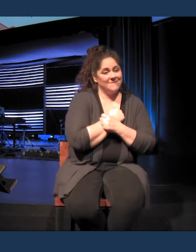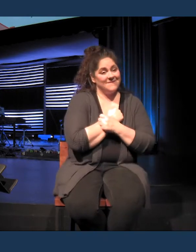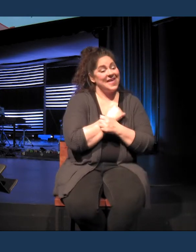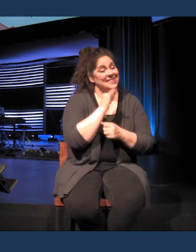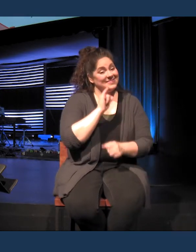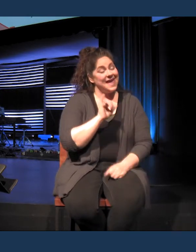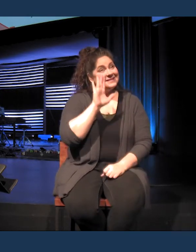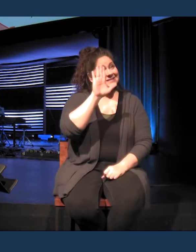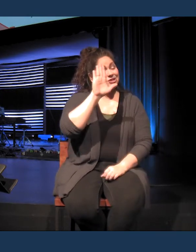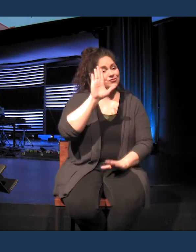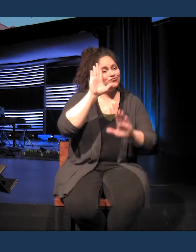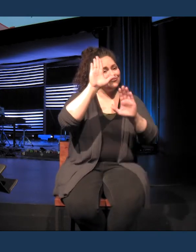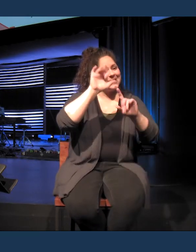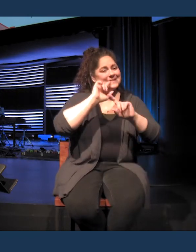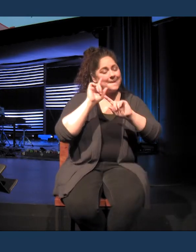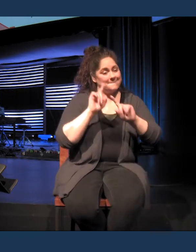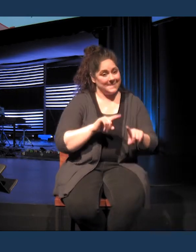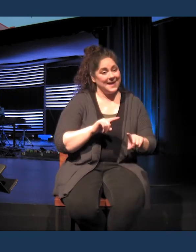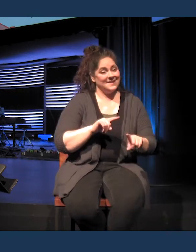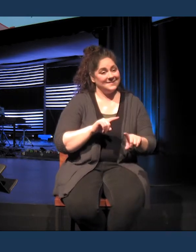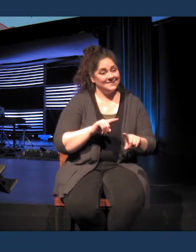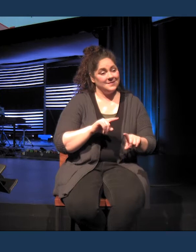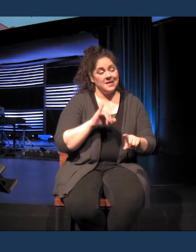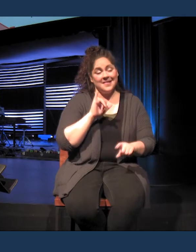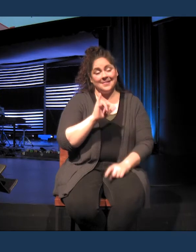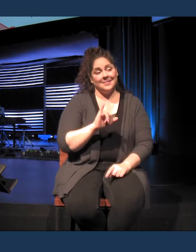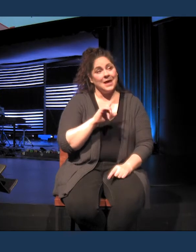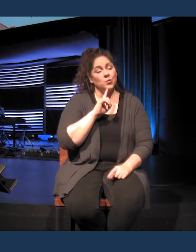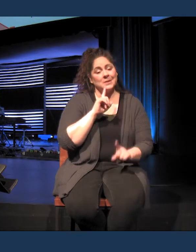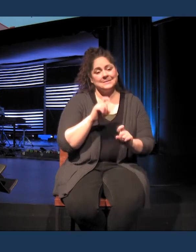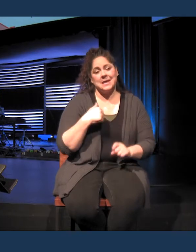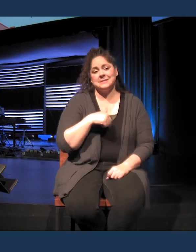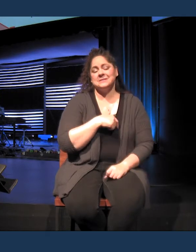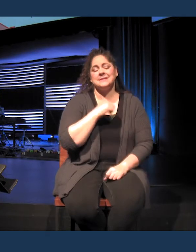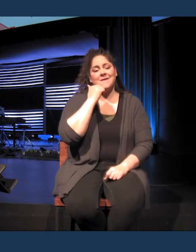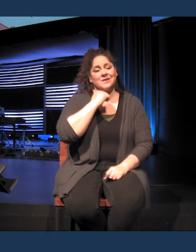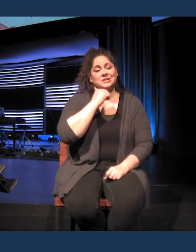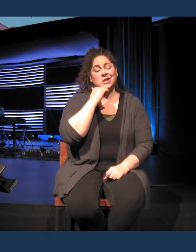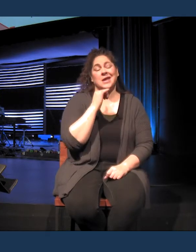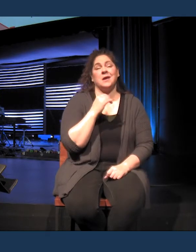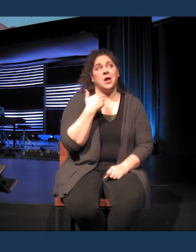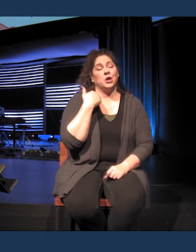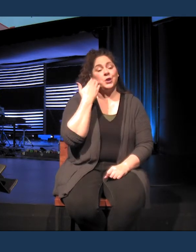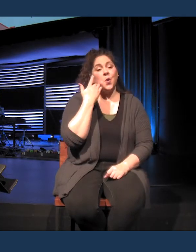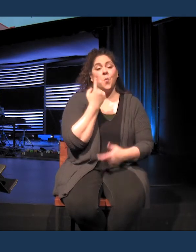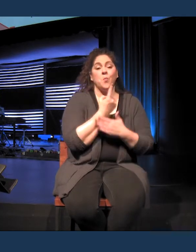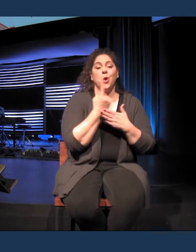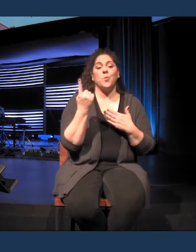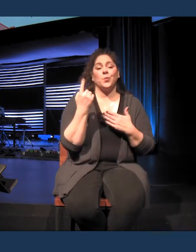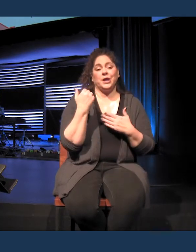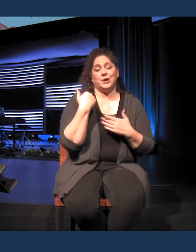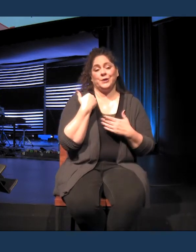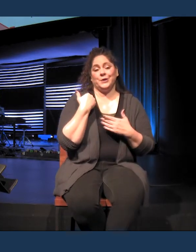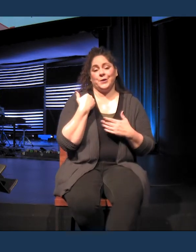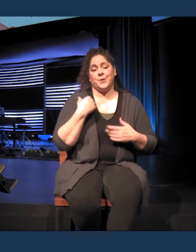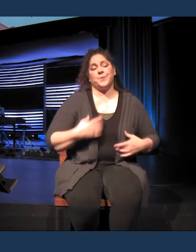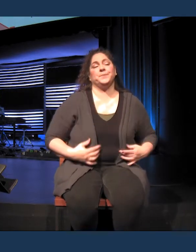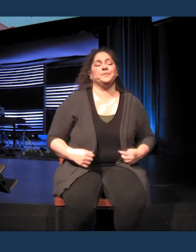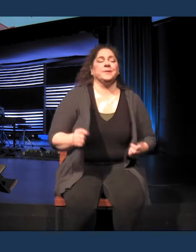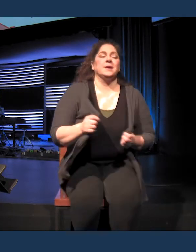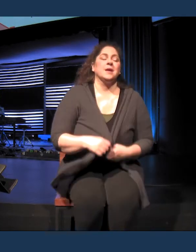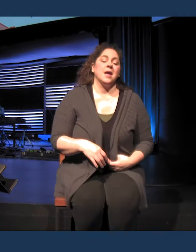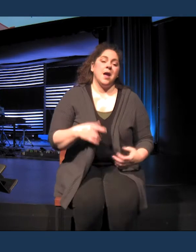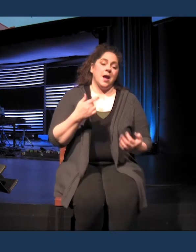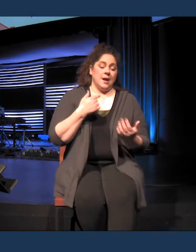commandment. And we know this gets tested every day, doesn't it? Amen. Just about a week ago, this got tested for me. Of course, as I'm putting